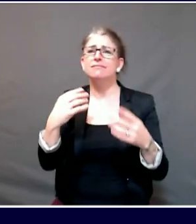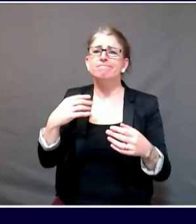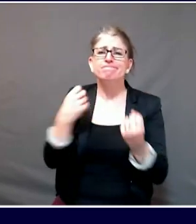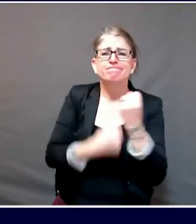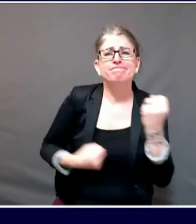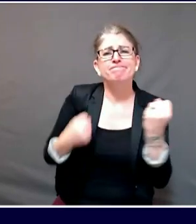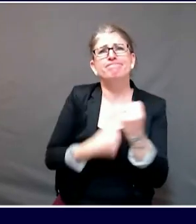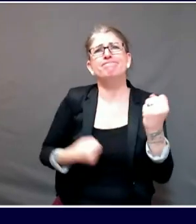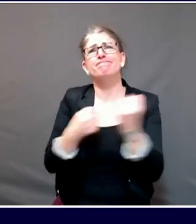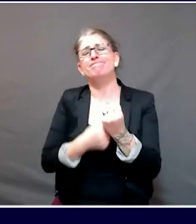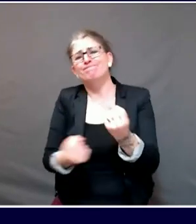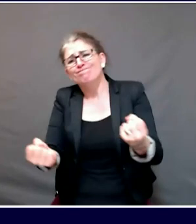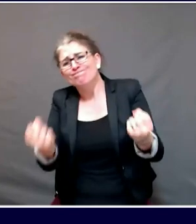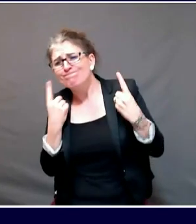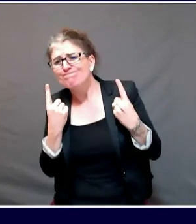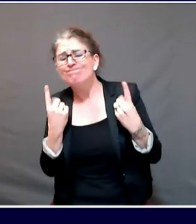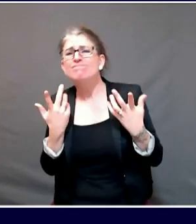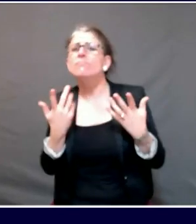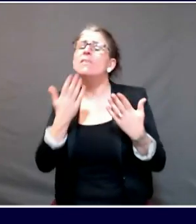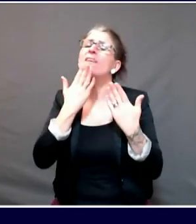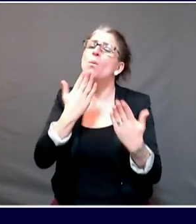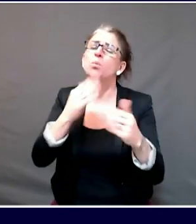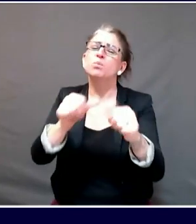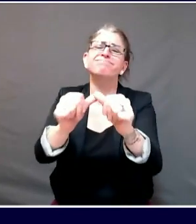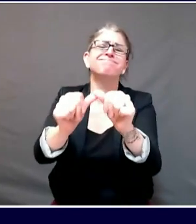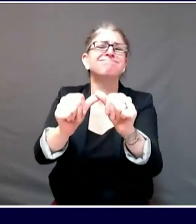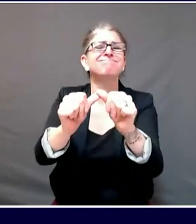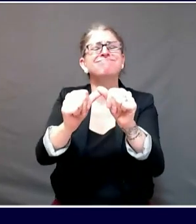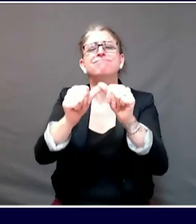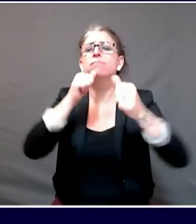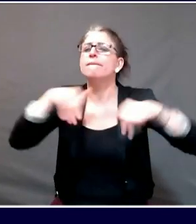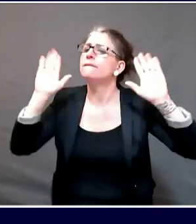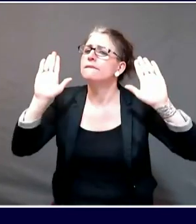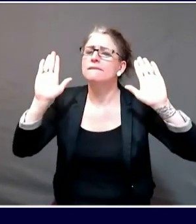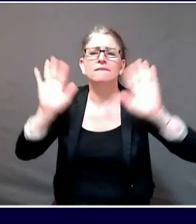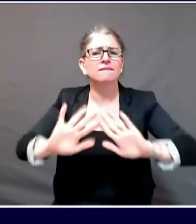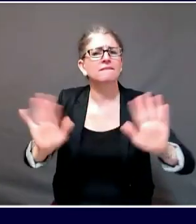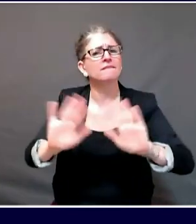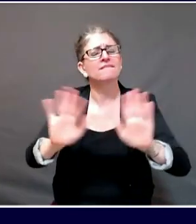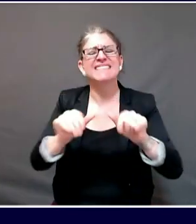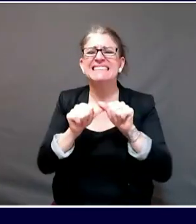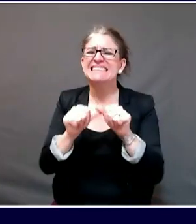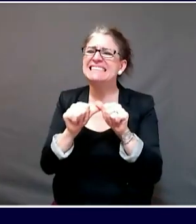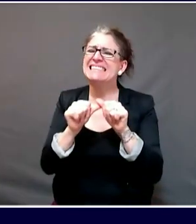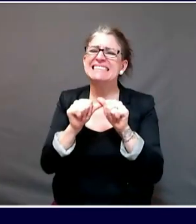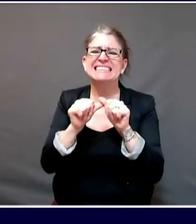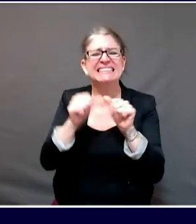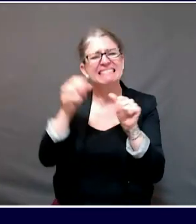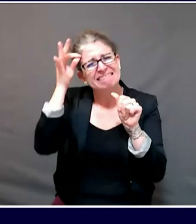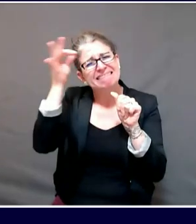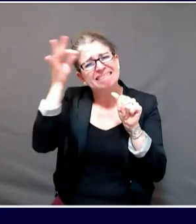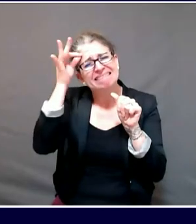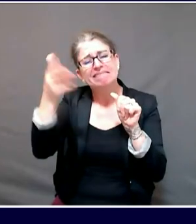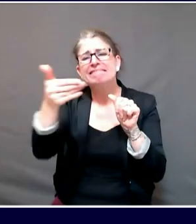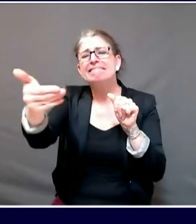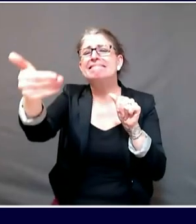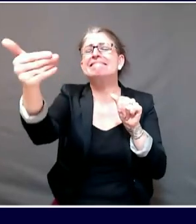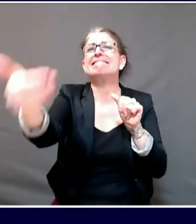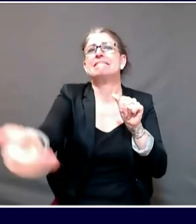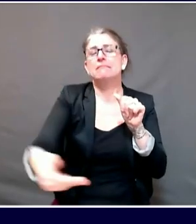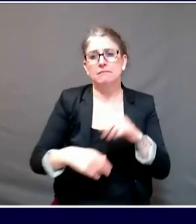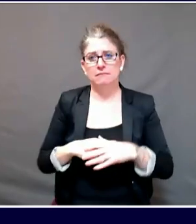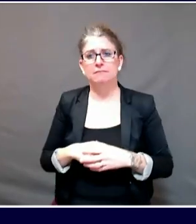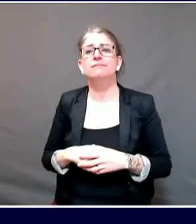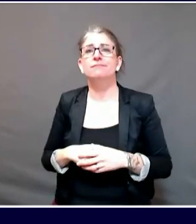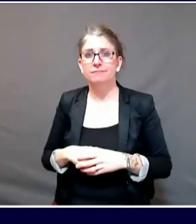down. The second thing you can do today is to keep on top of your healthcare needs.